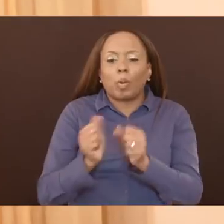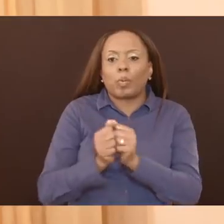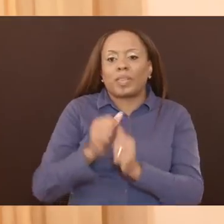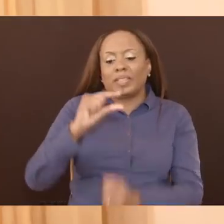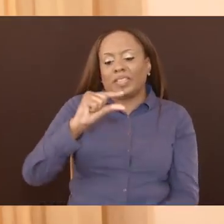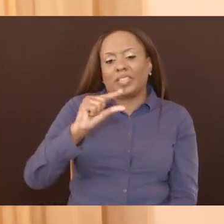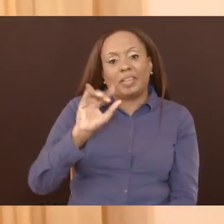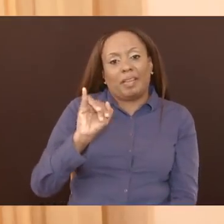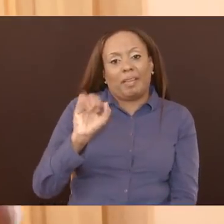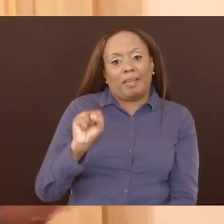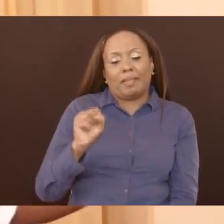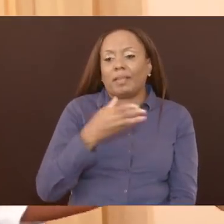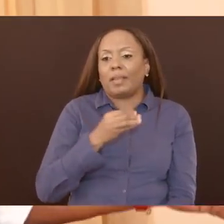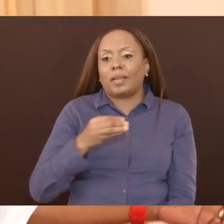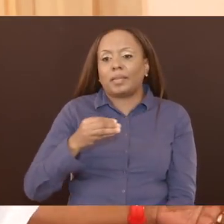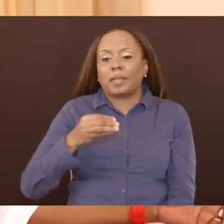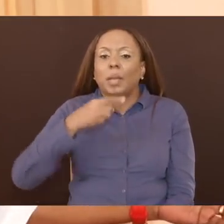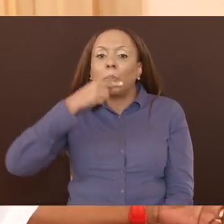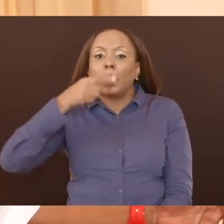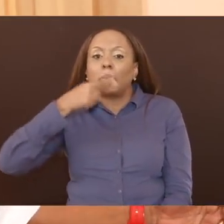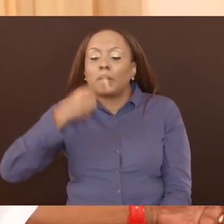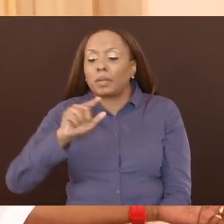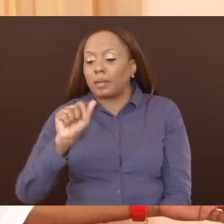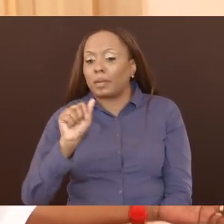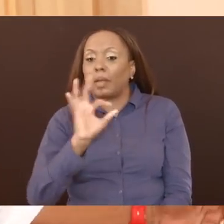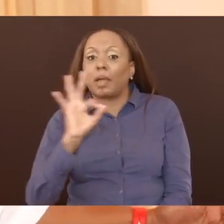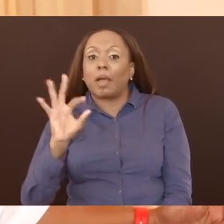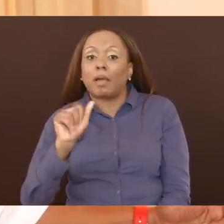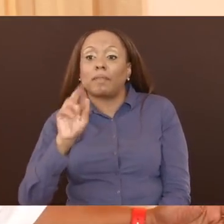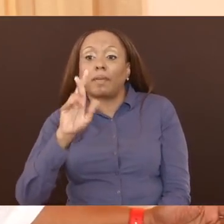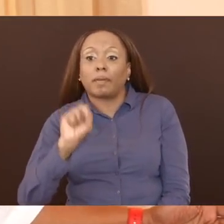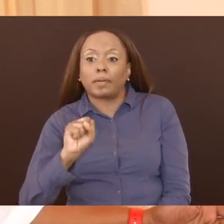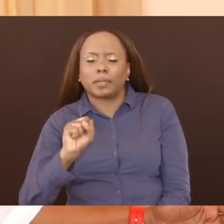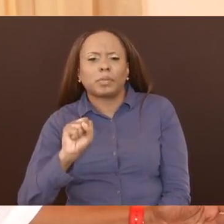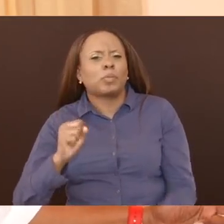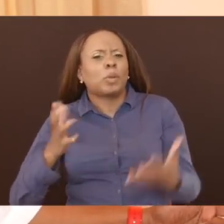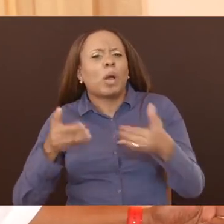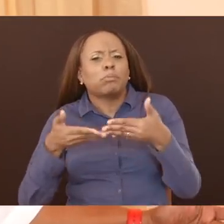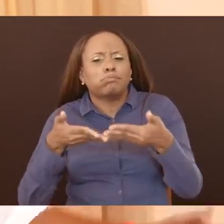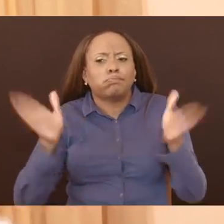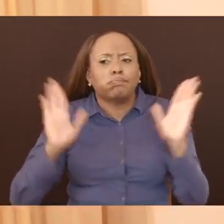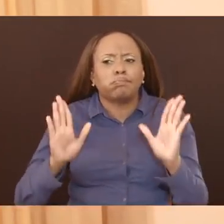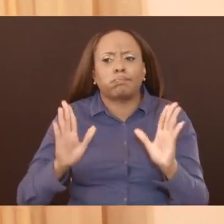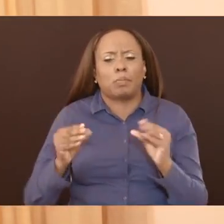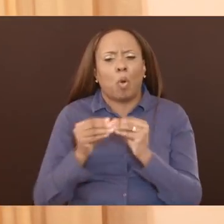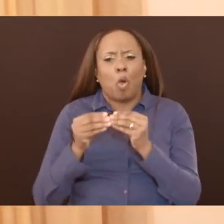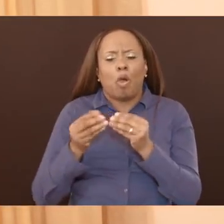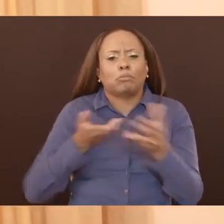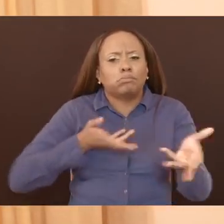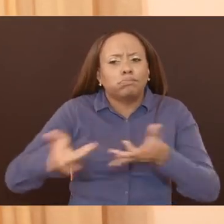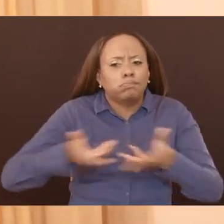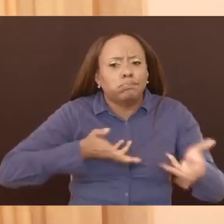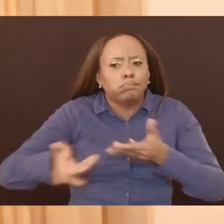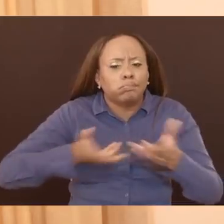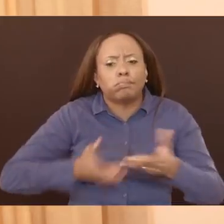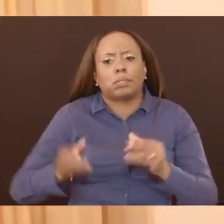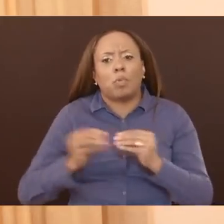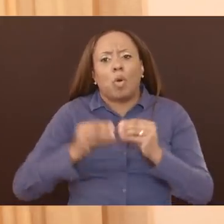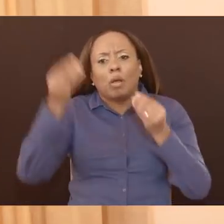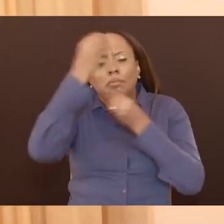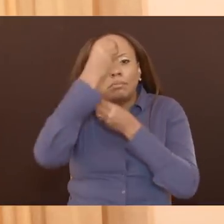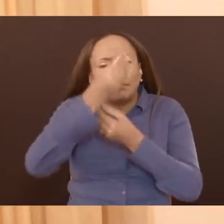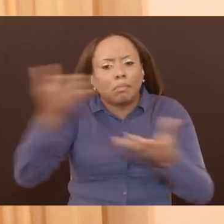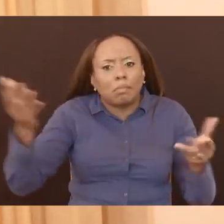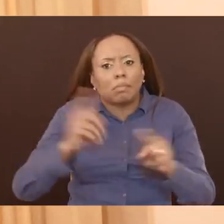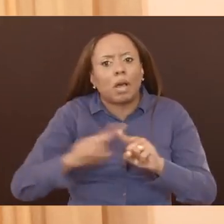we realize that we need now to expand significantly the conversation, but more importantly, in a shorter